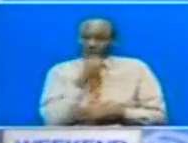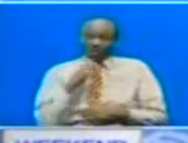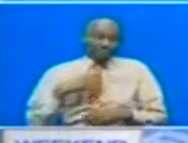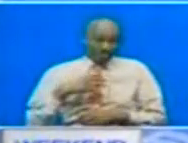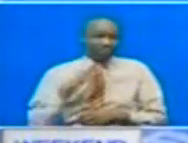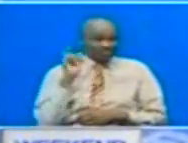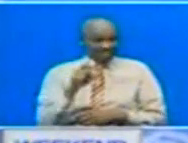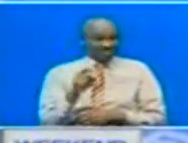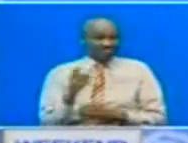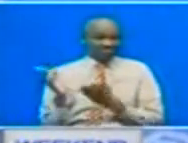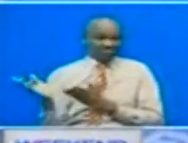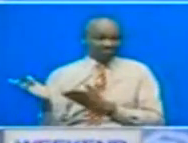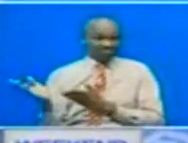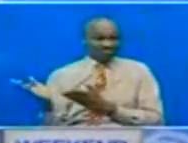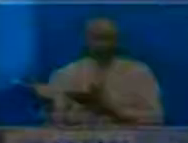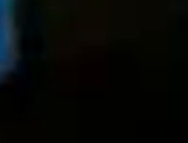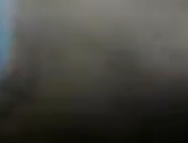elders.